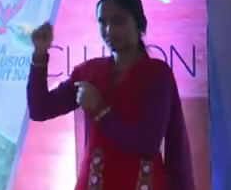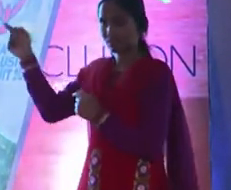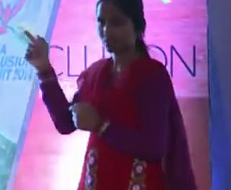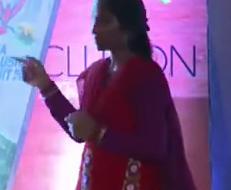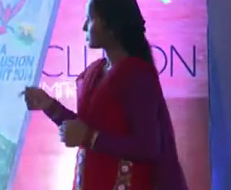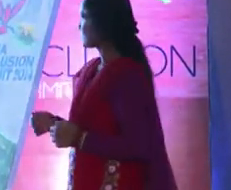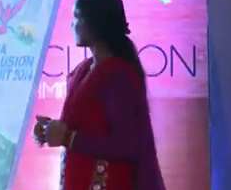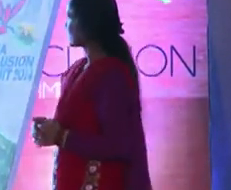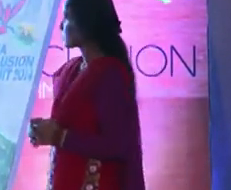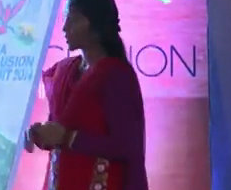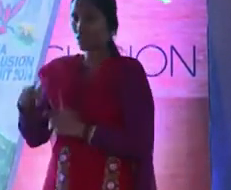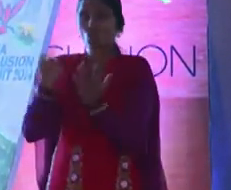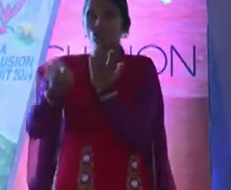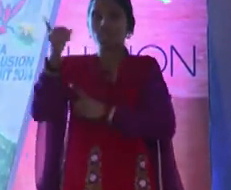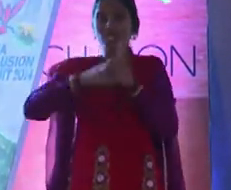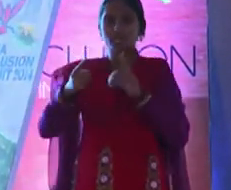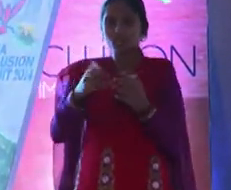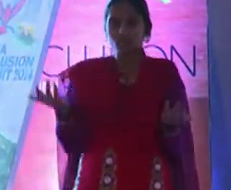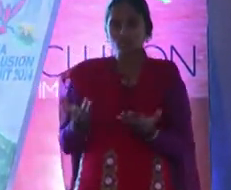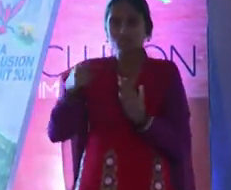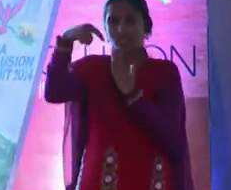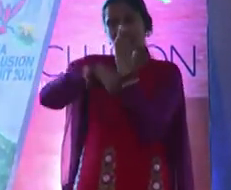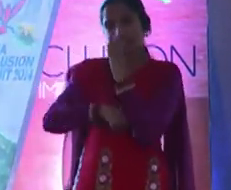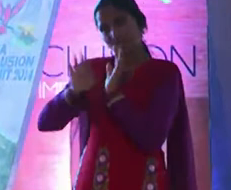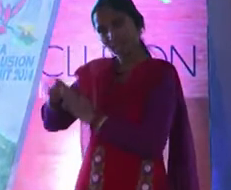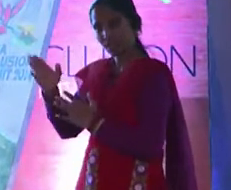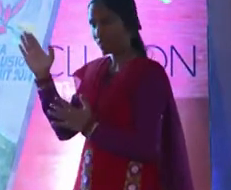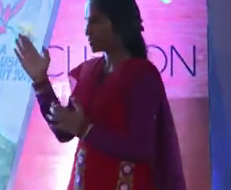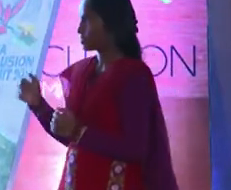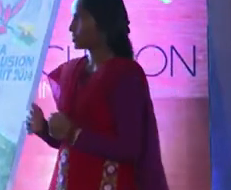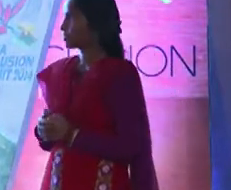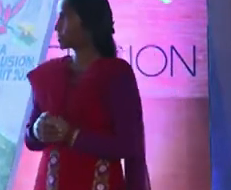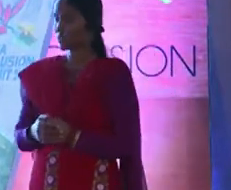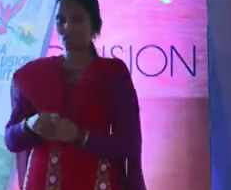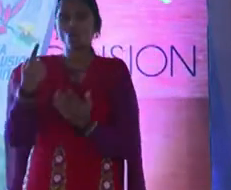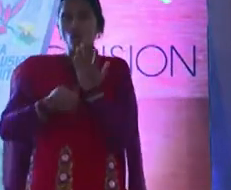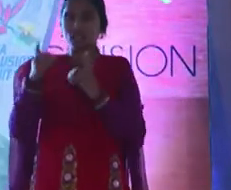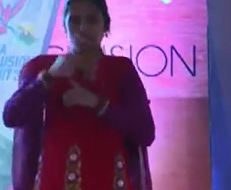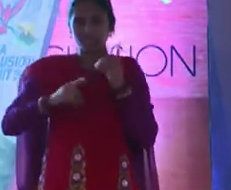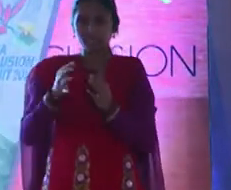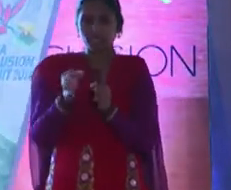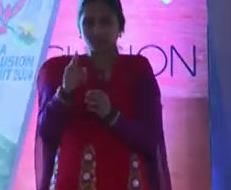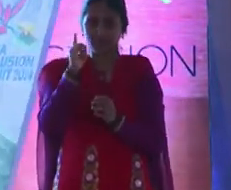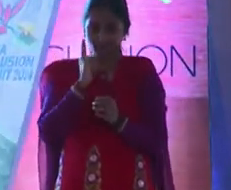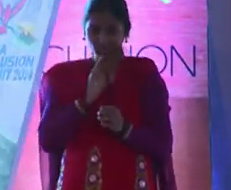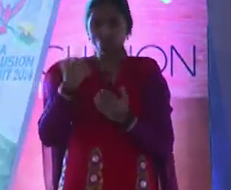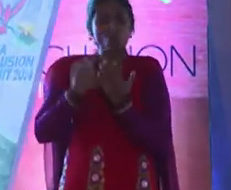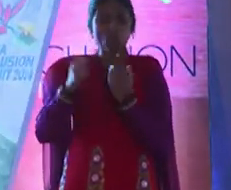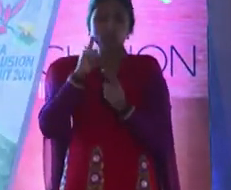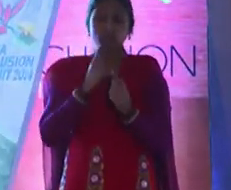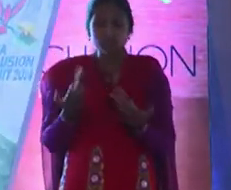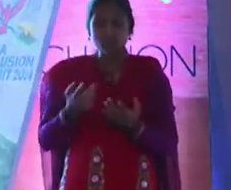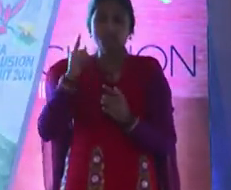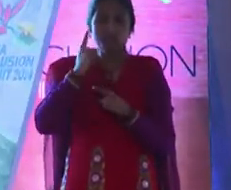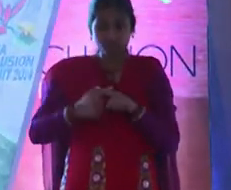the percentage of disability will be there, the details of the type of disability that is going to be, will also be there, so that